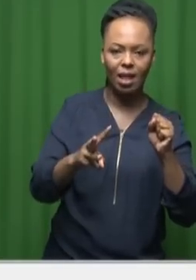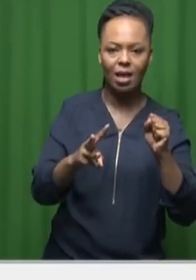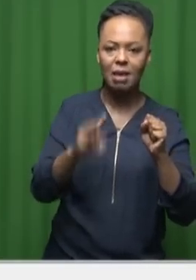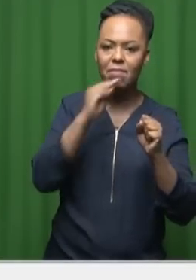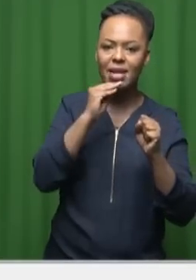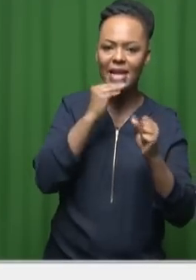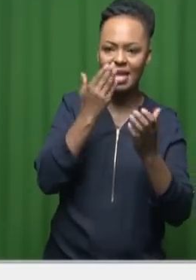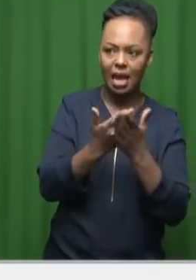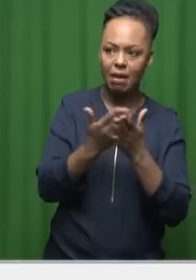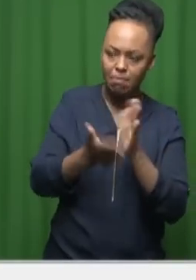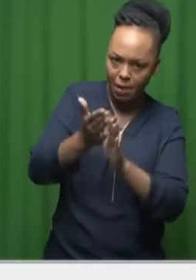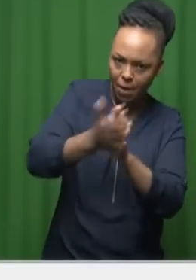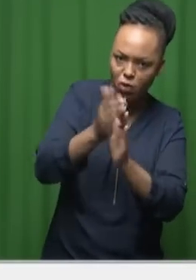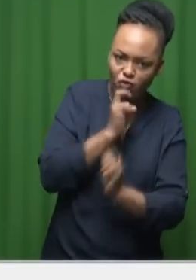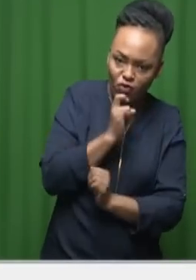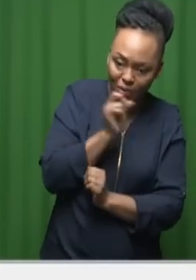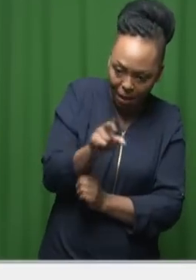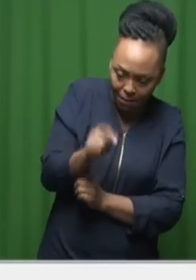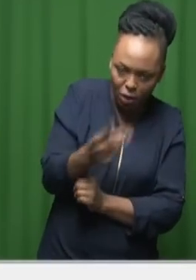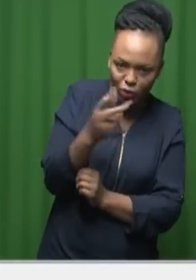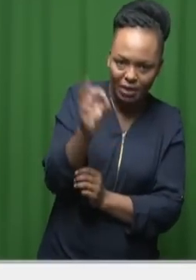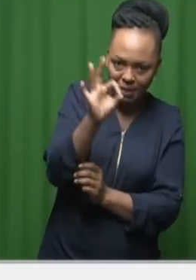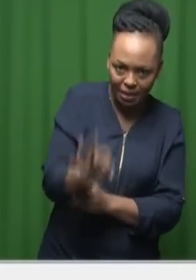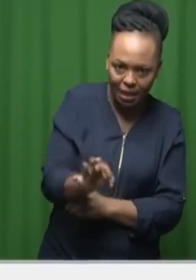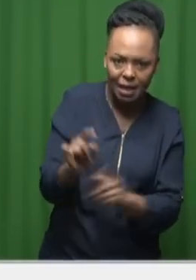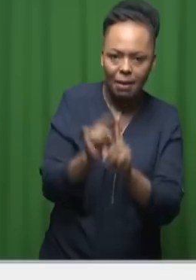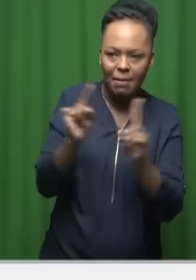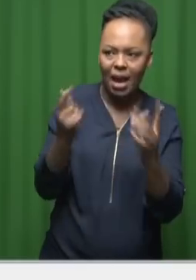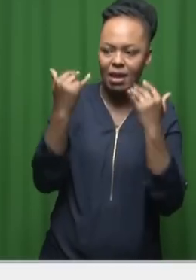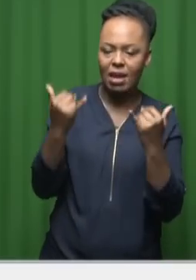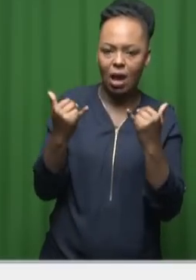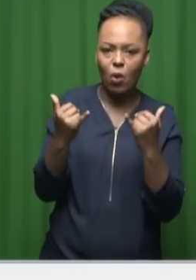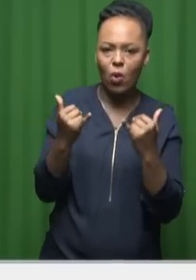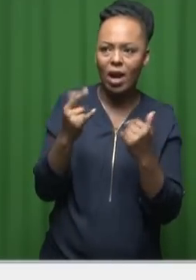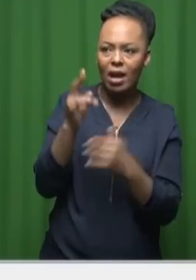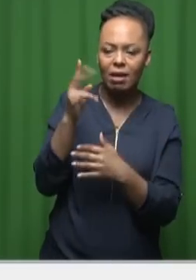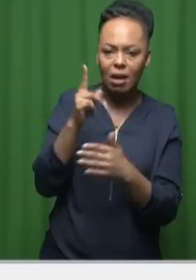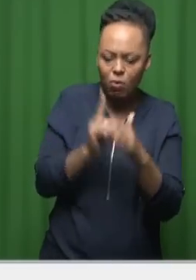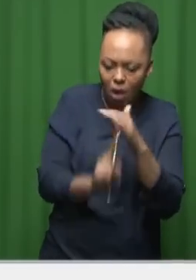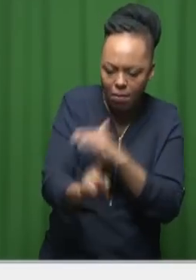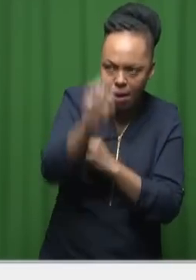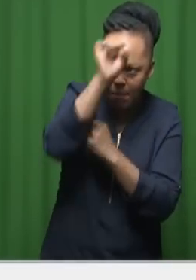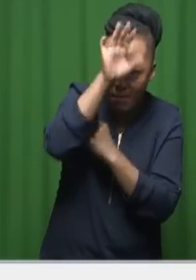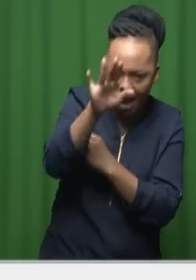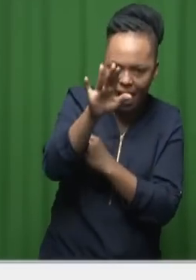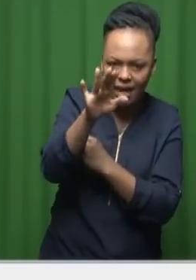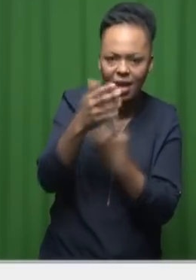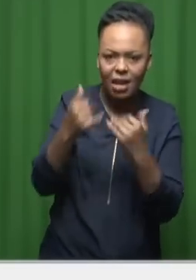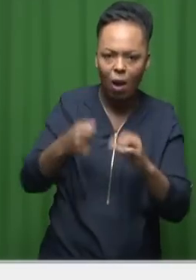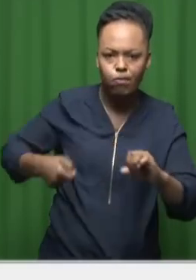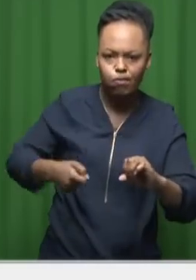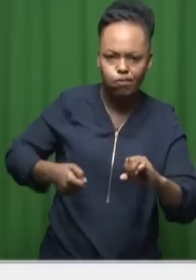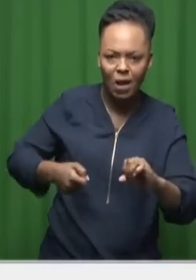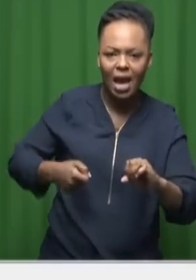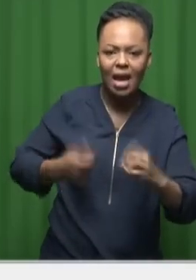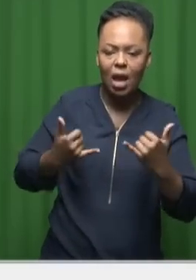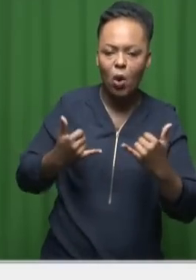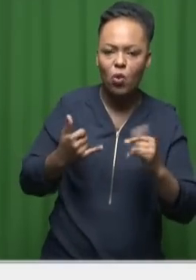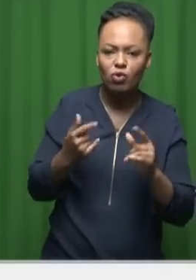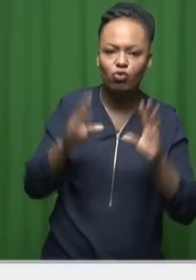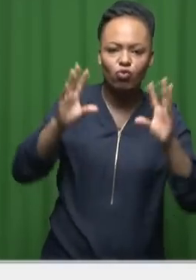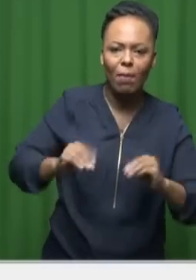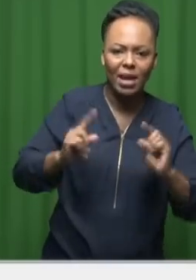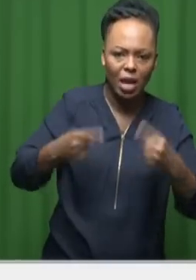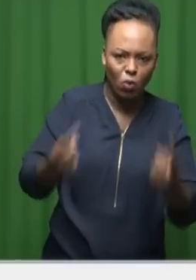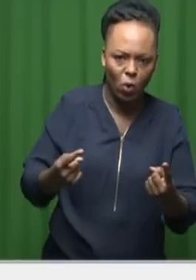with 20%, but imagine now if you're going underground on a mine, you can't stop the ventilation blowing, these various things. So